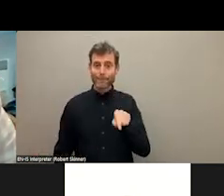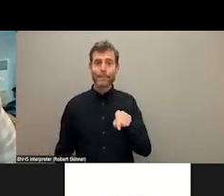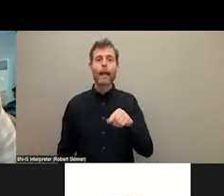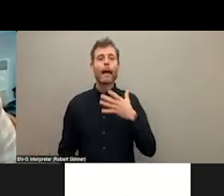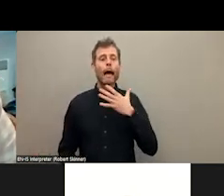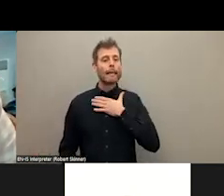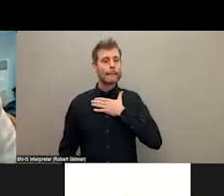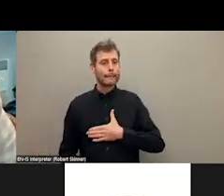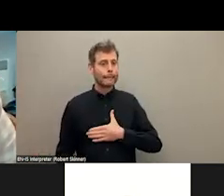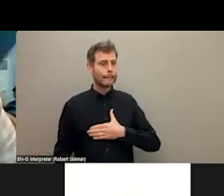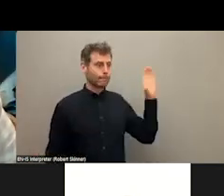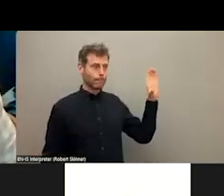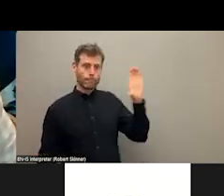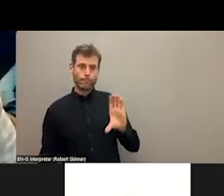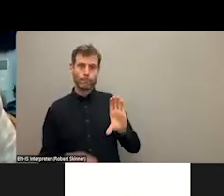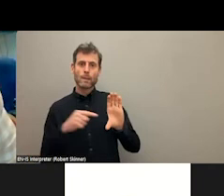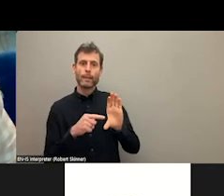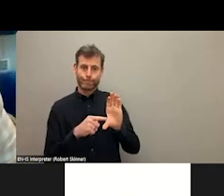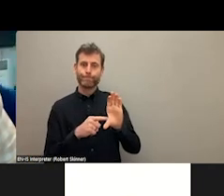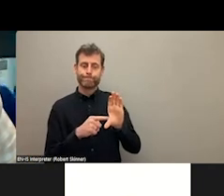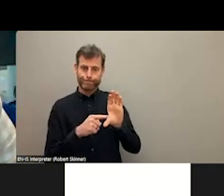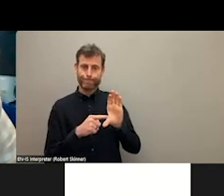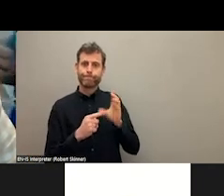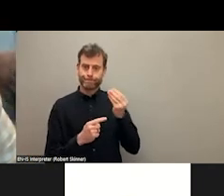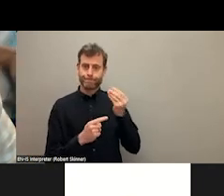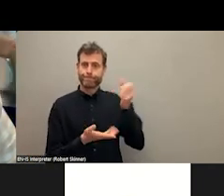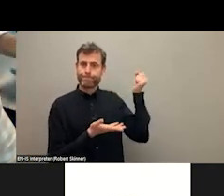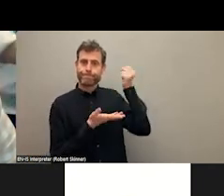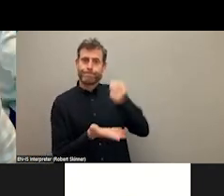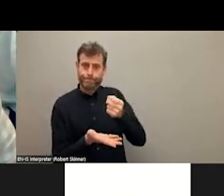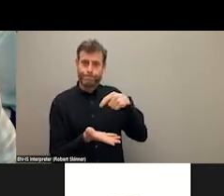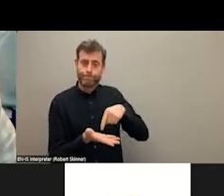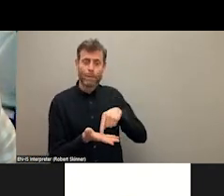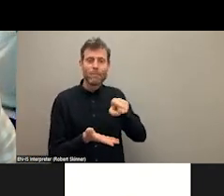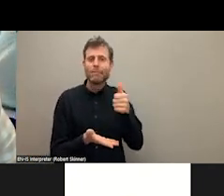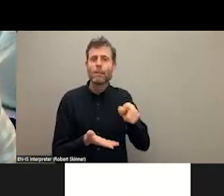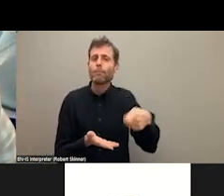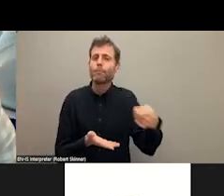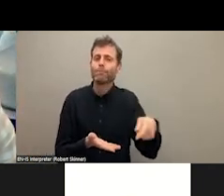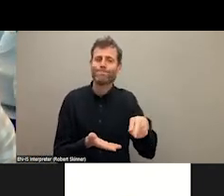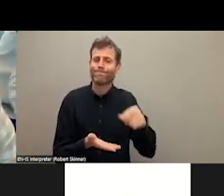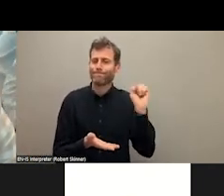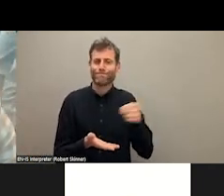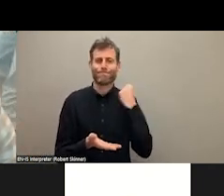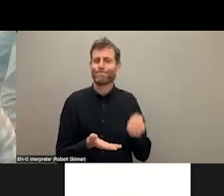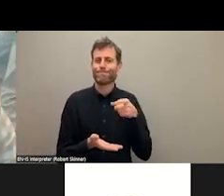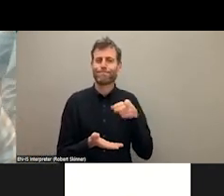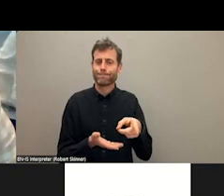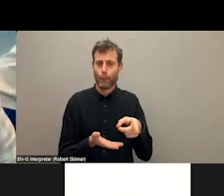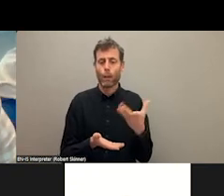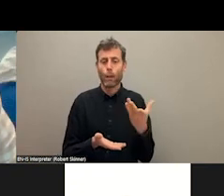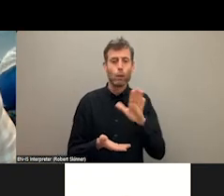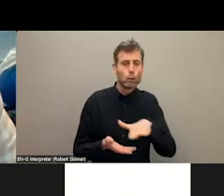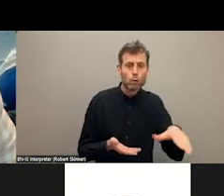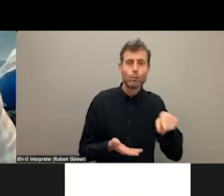the conditions so that this could be with the lesser costs. Because for the children and also